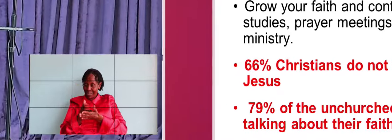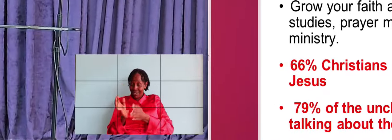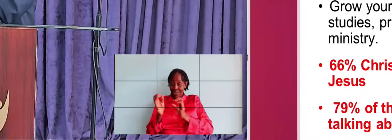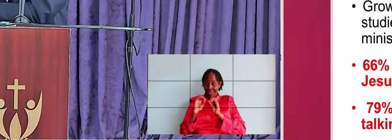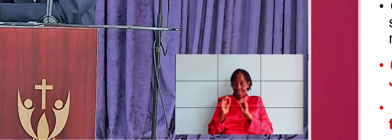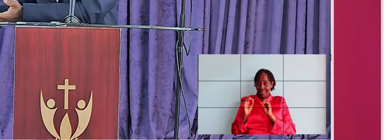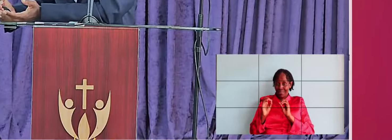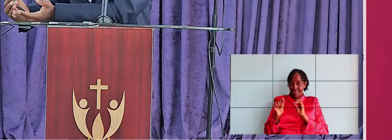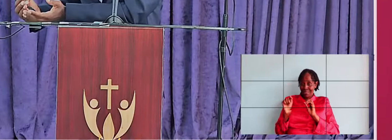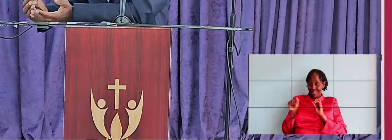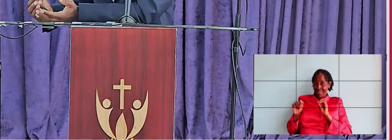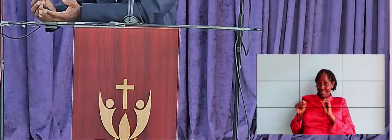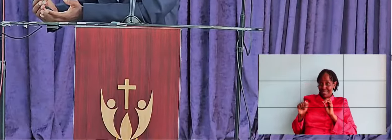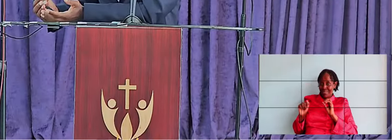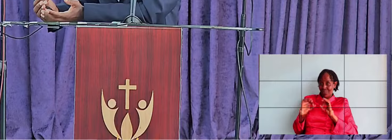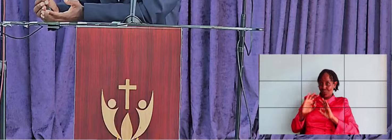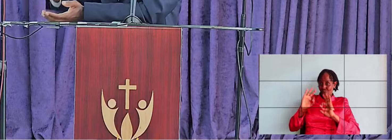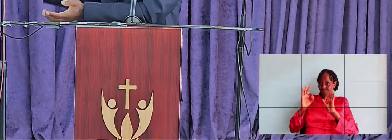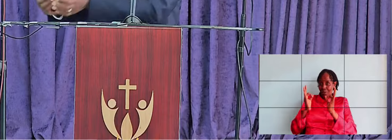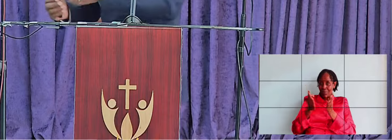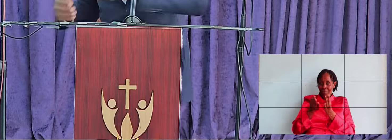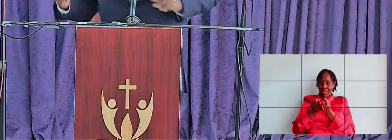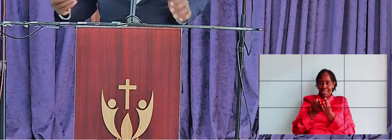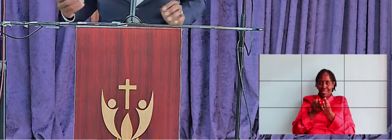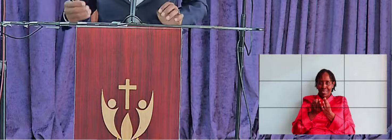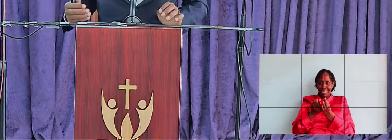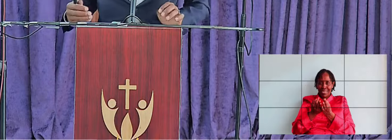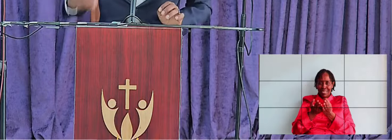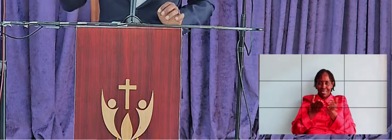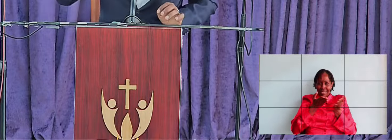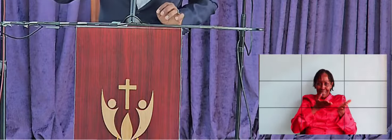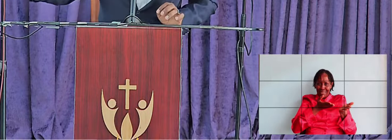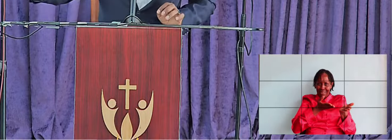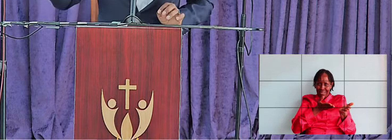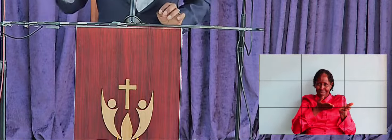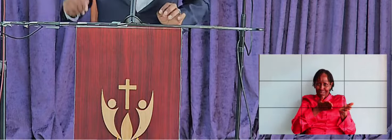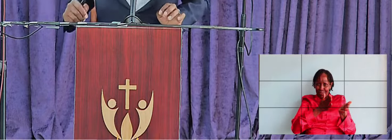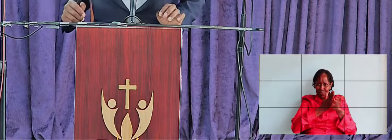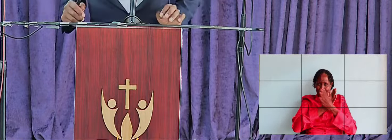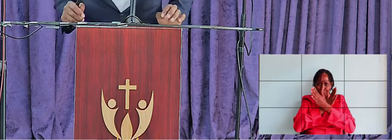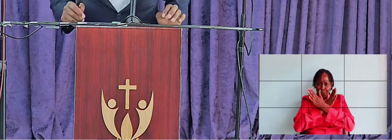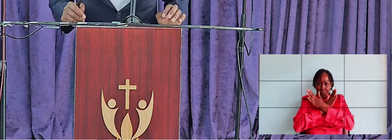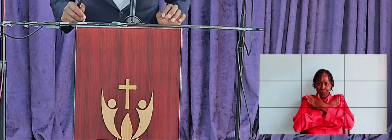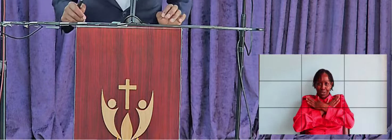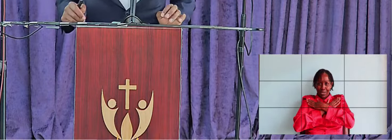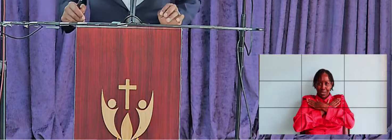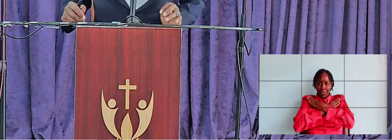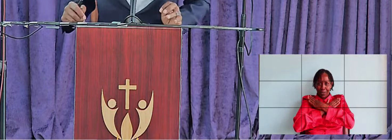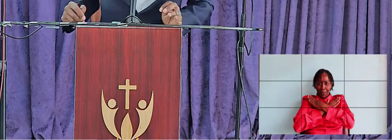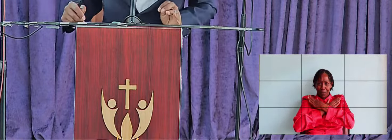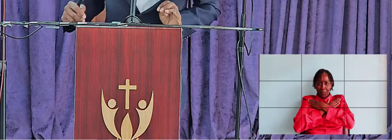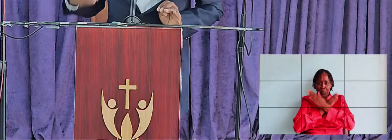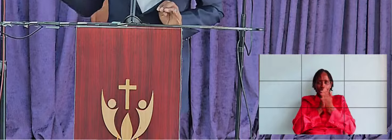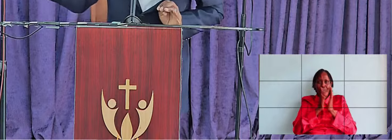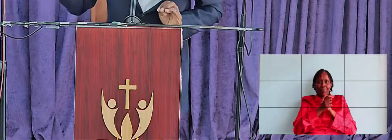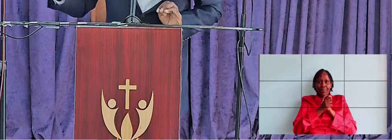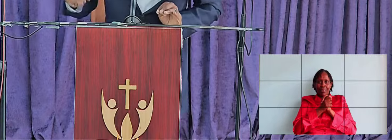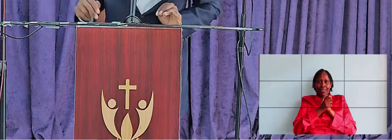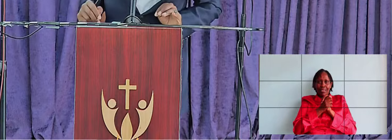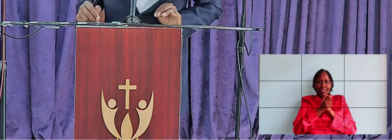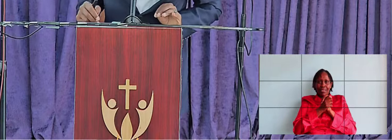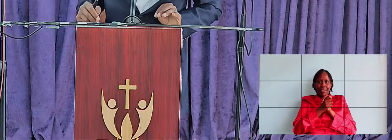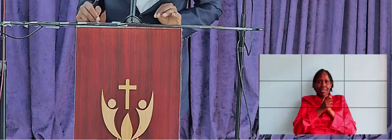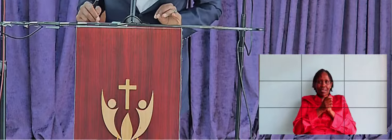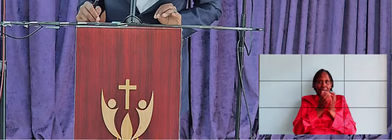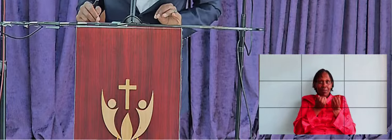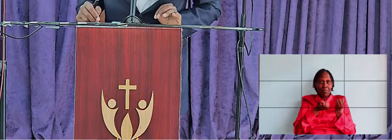mine, this friend? Some of them are even friends. This business person that we do business with every